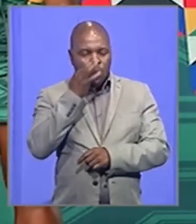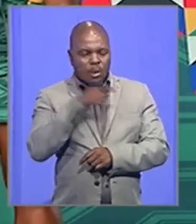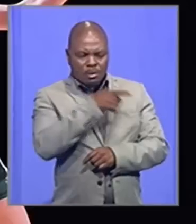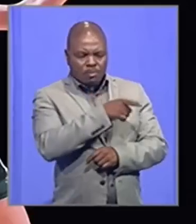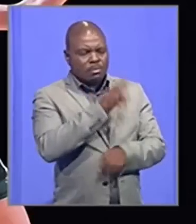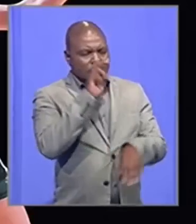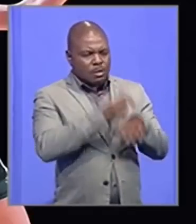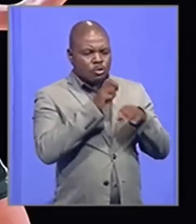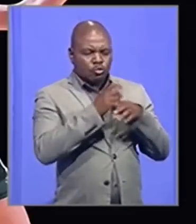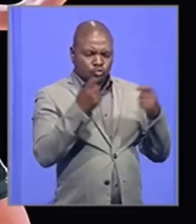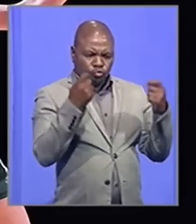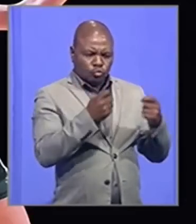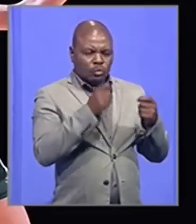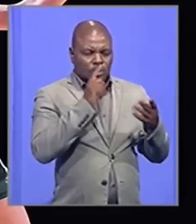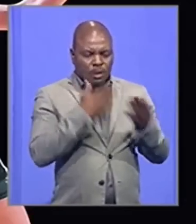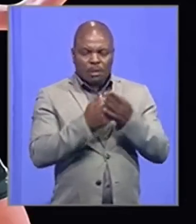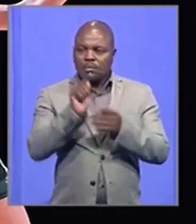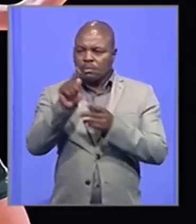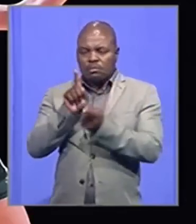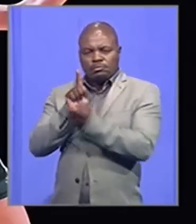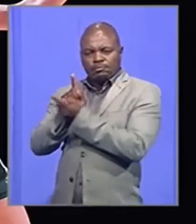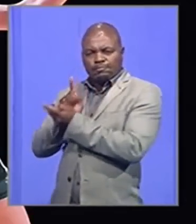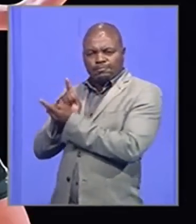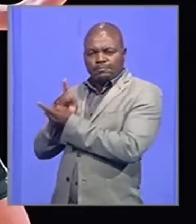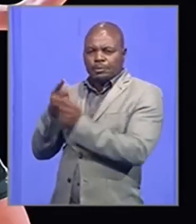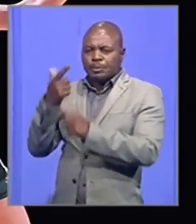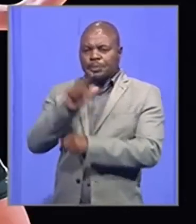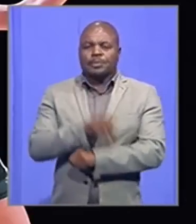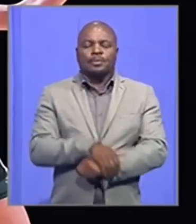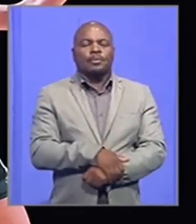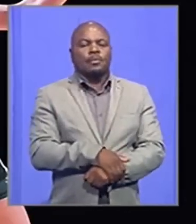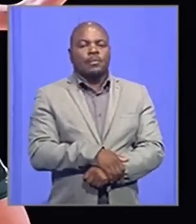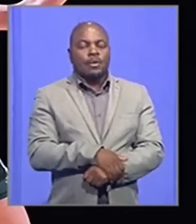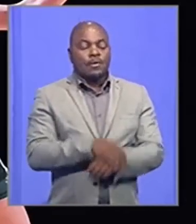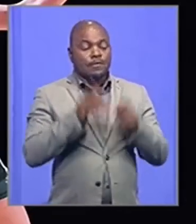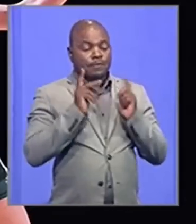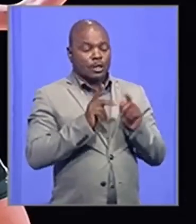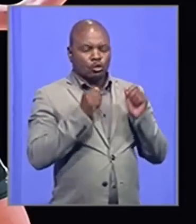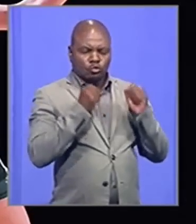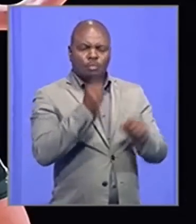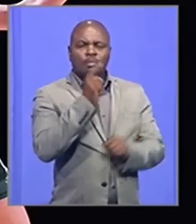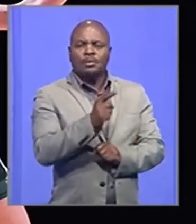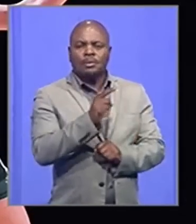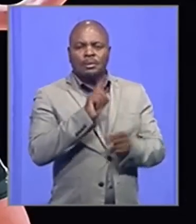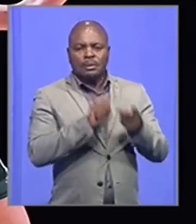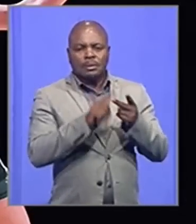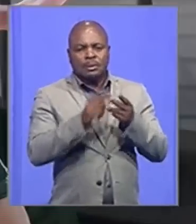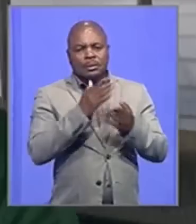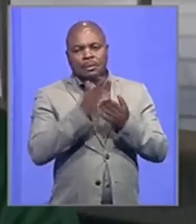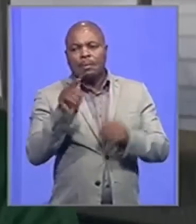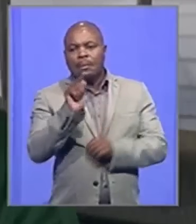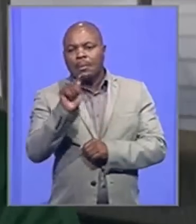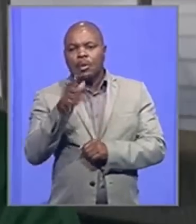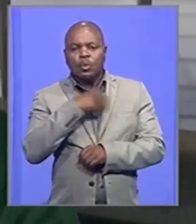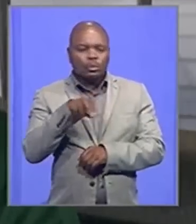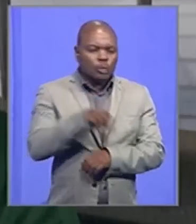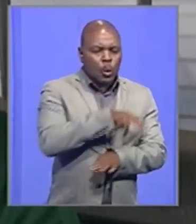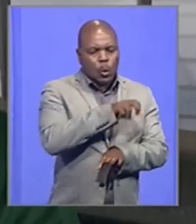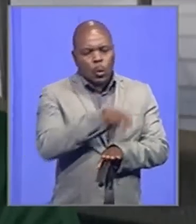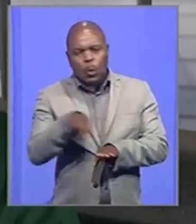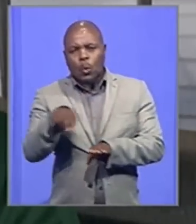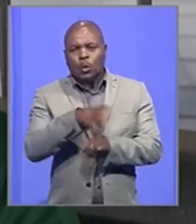go ka nkgisana magwafa le ditlhopha tse dingwe kwa tournamenteng. You need to be physically strong. I mean, some positions you move a lot around on the